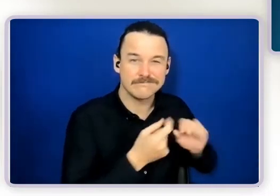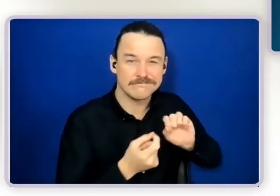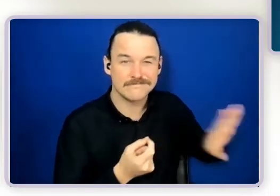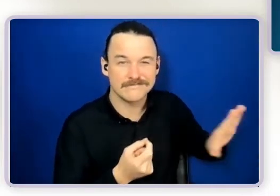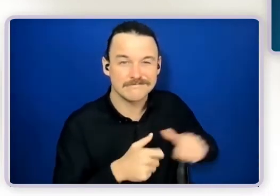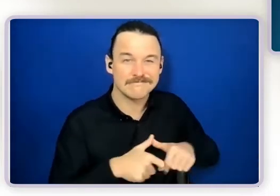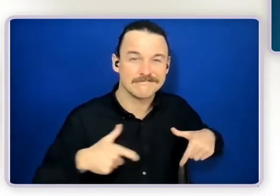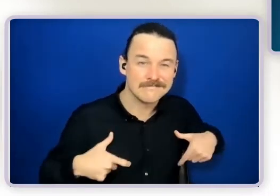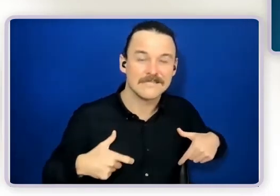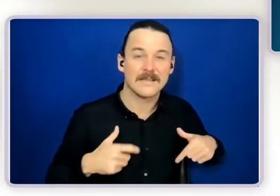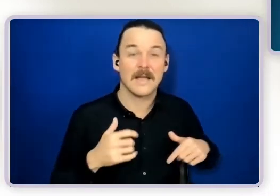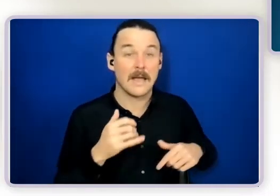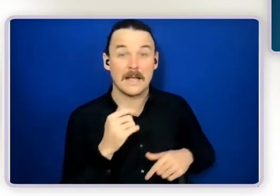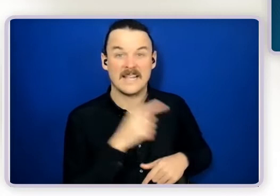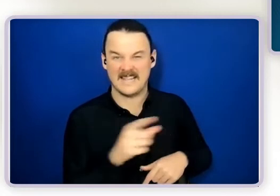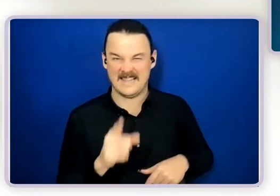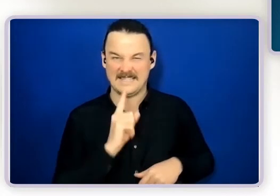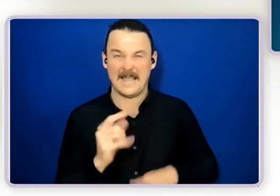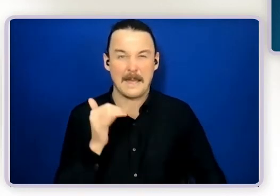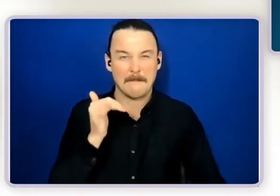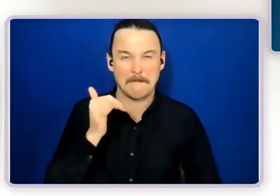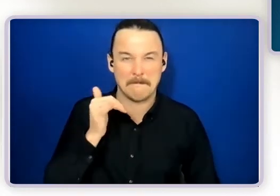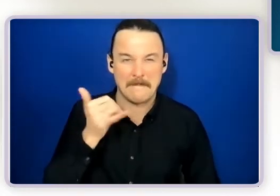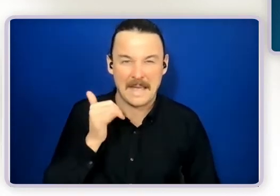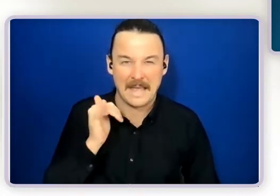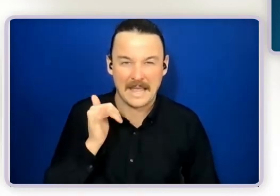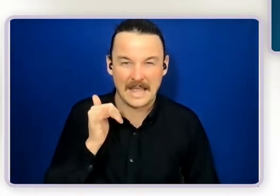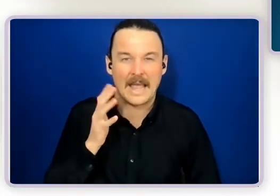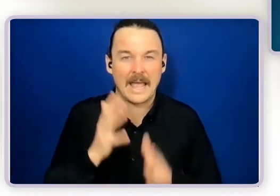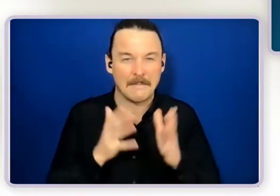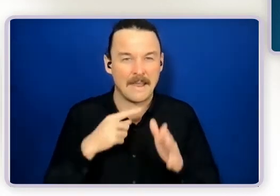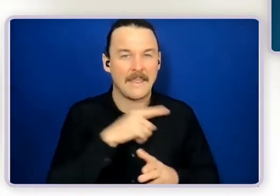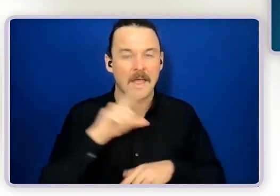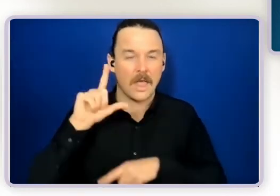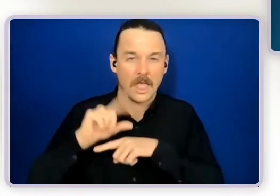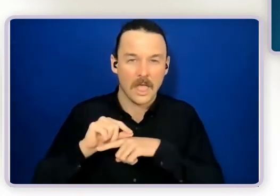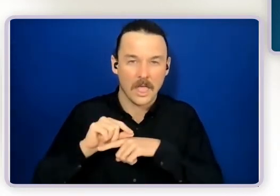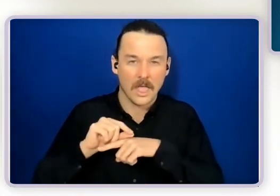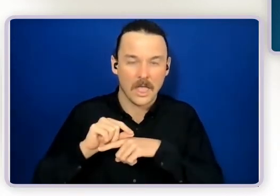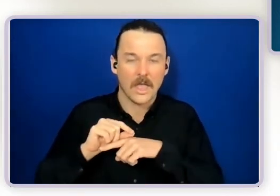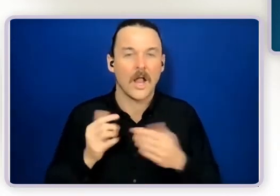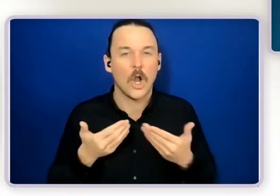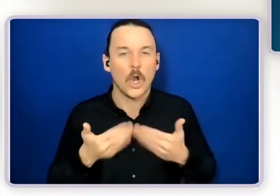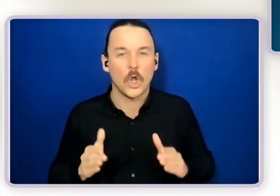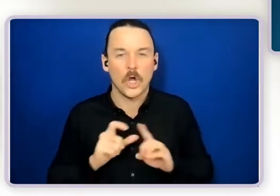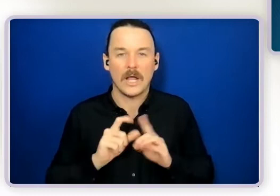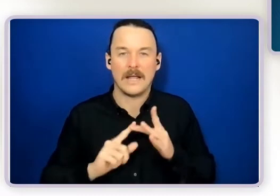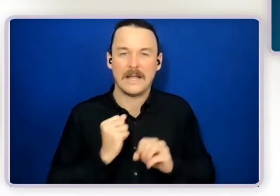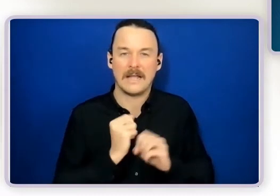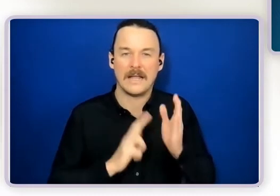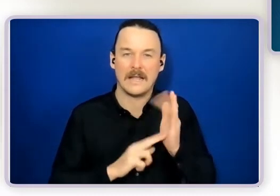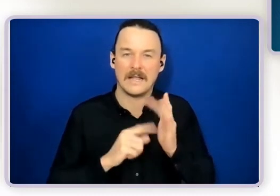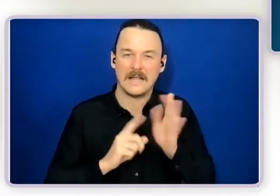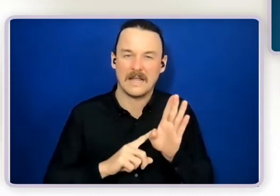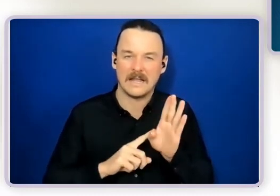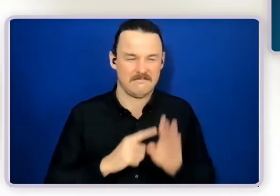term may. That seems pretty self-evident. So it's good that this list, and I